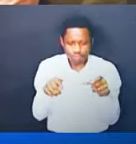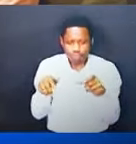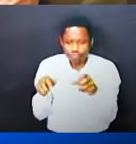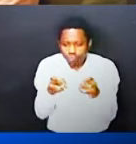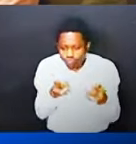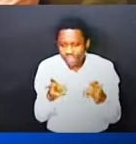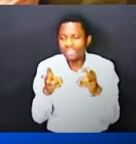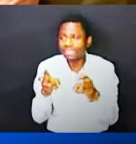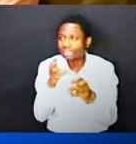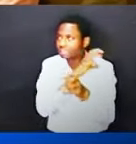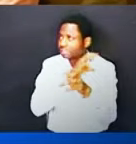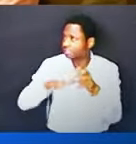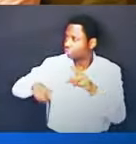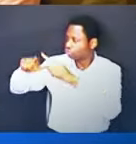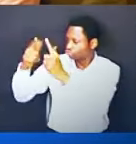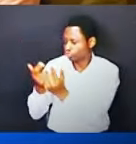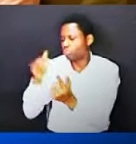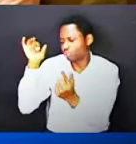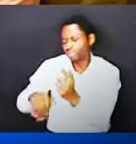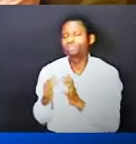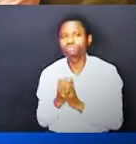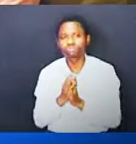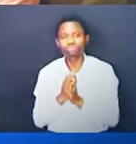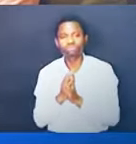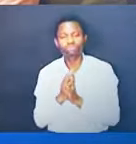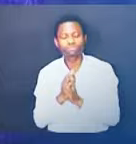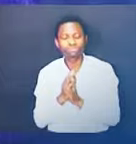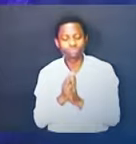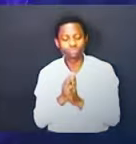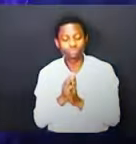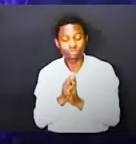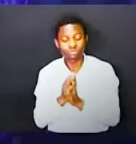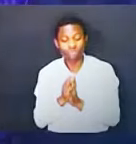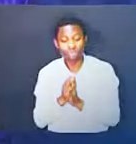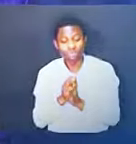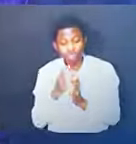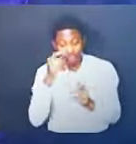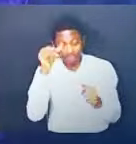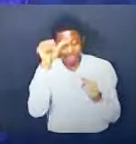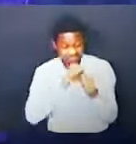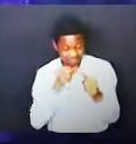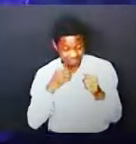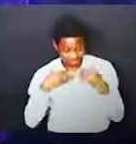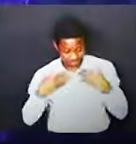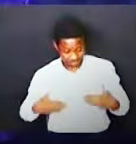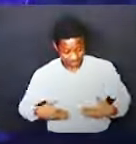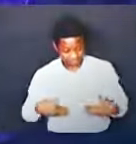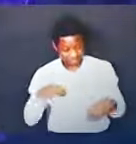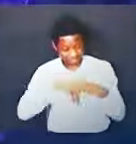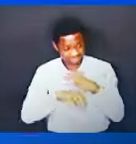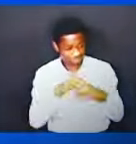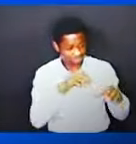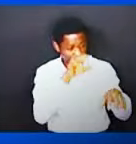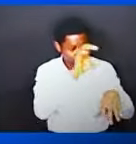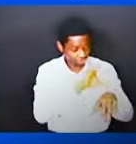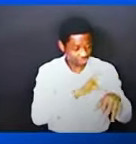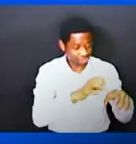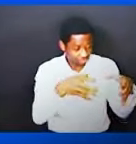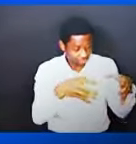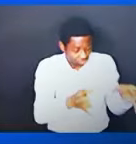our exalted standing in Christ calls for corresponding godly